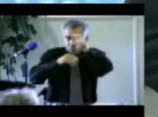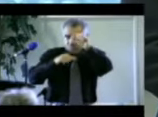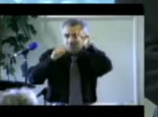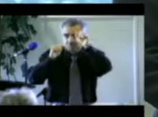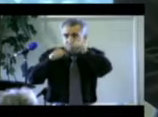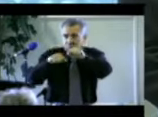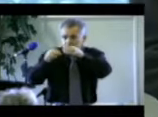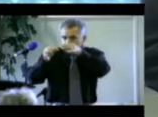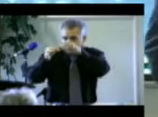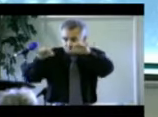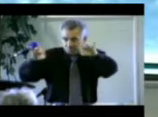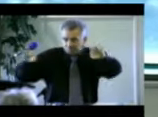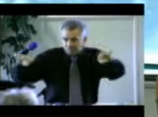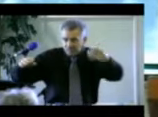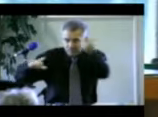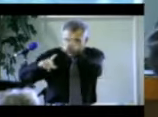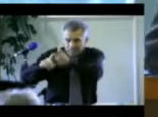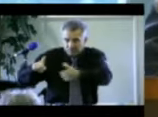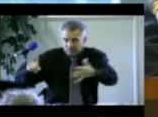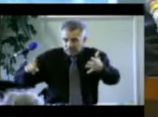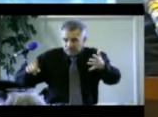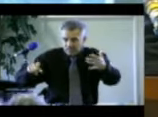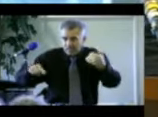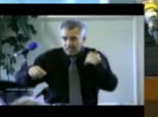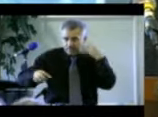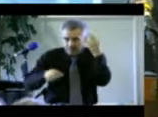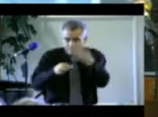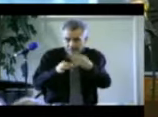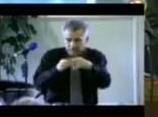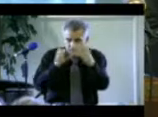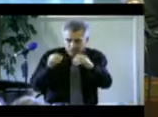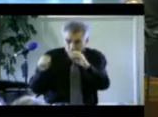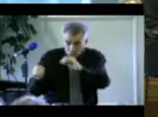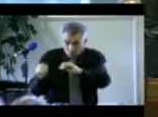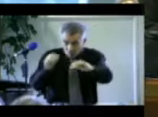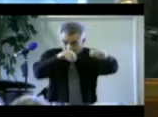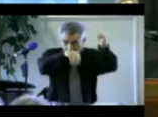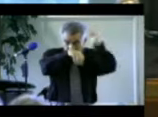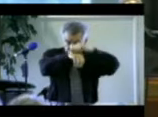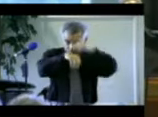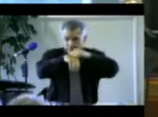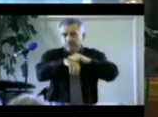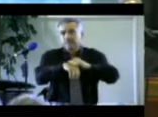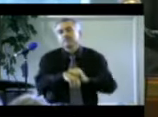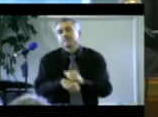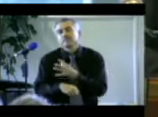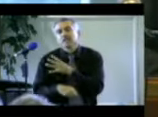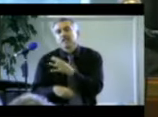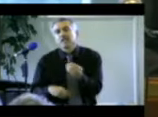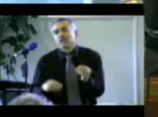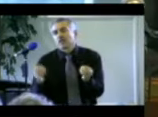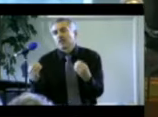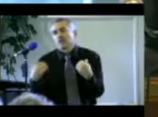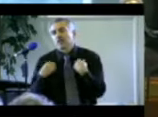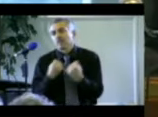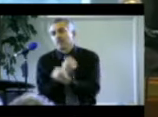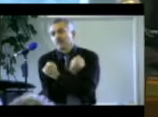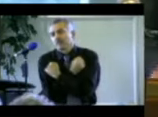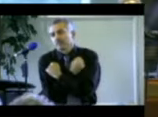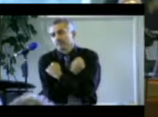and all knowledge, and if I have the faith that can move mountains, but do not have love, I am nothing.